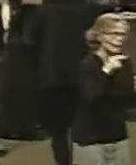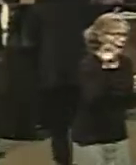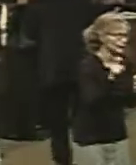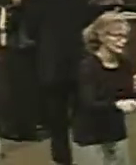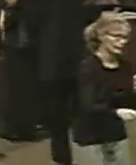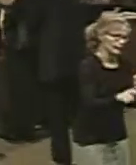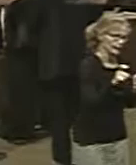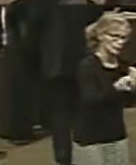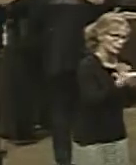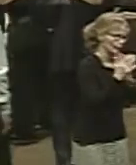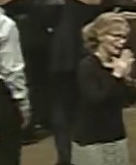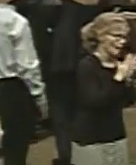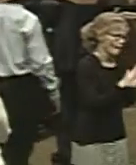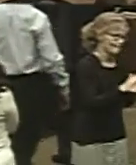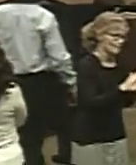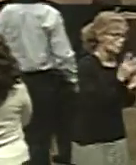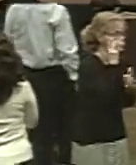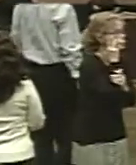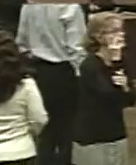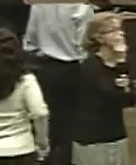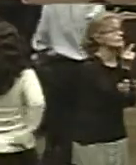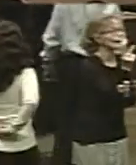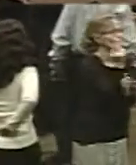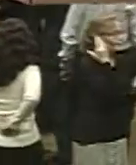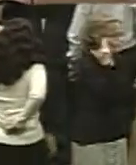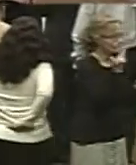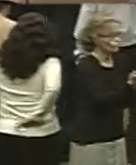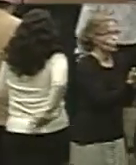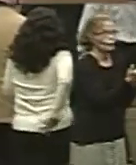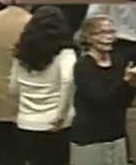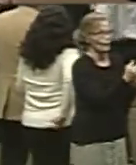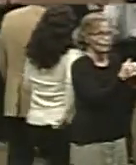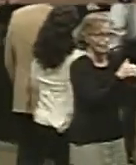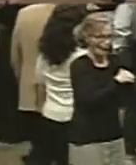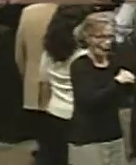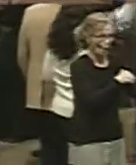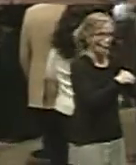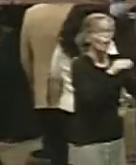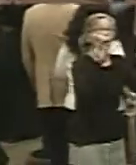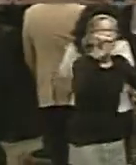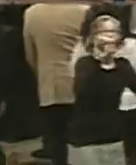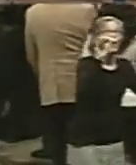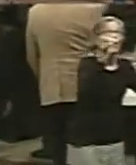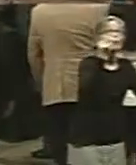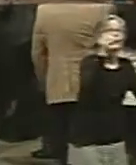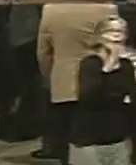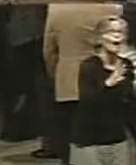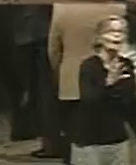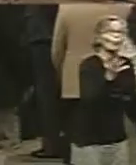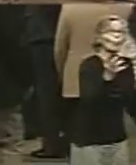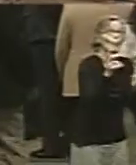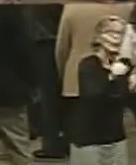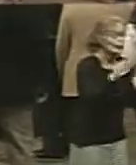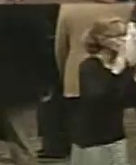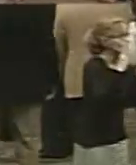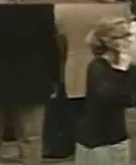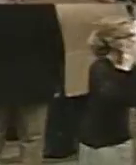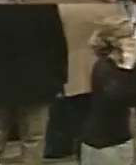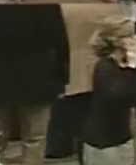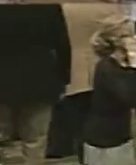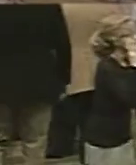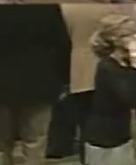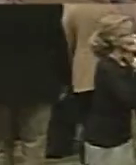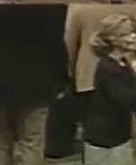so that I can see you demonstrated in this way in my life. Oh God, oh God, oh God. Listen, listen, listen,